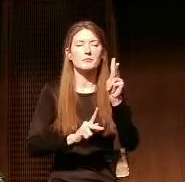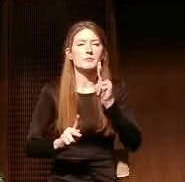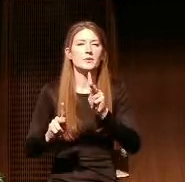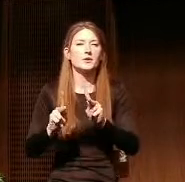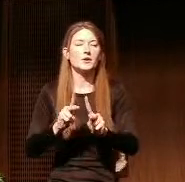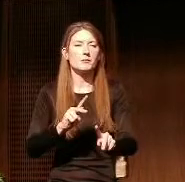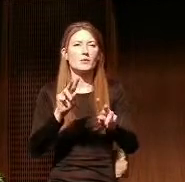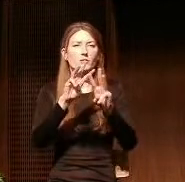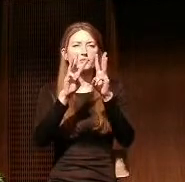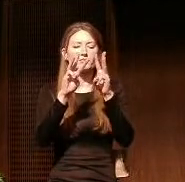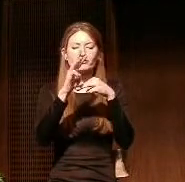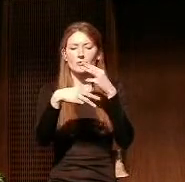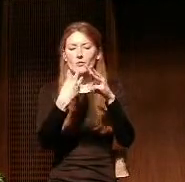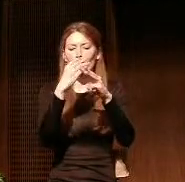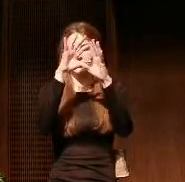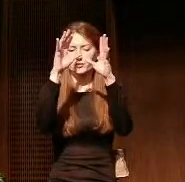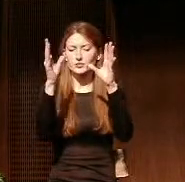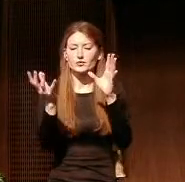world.